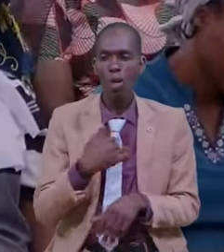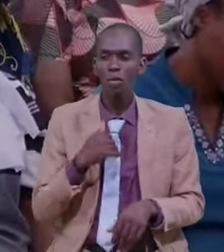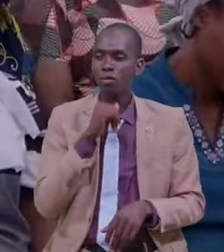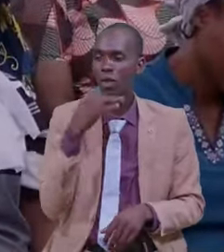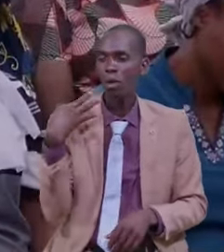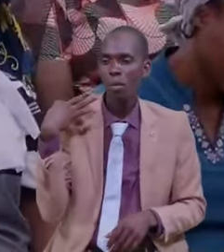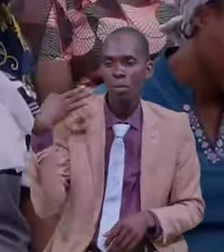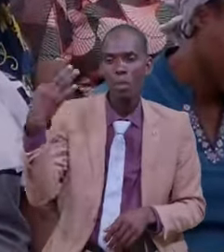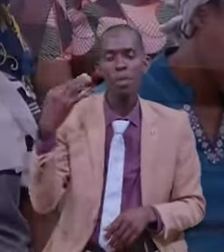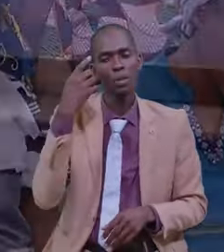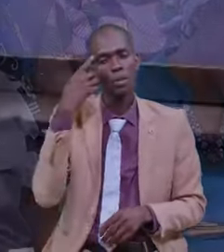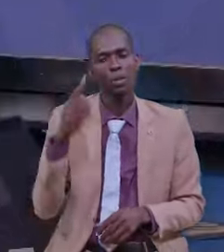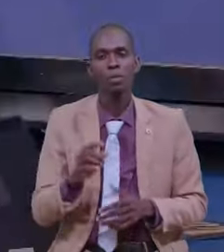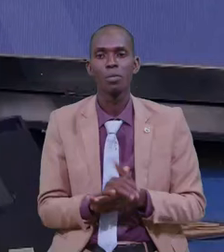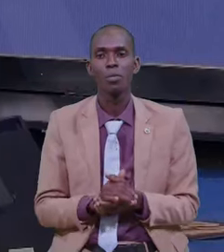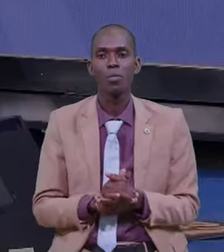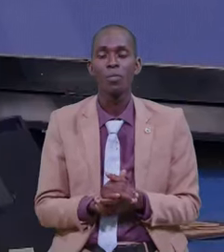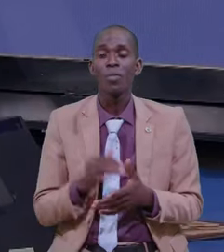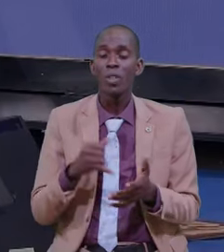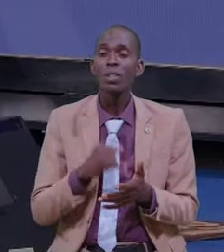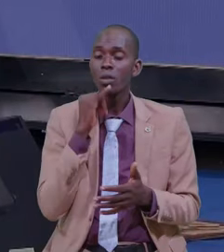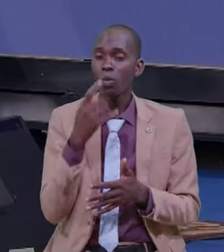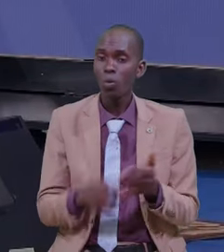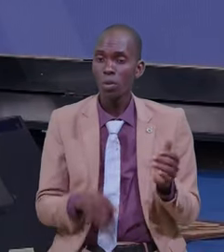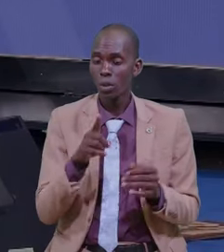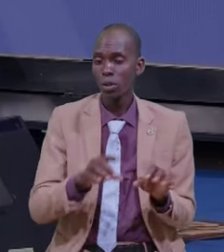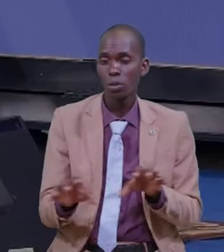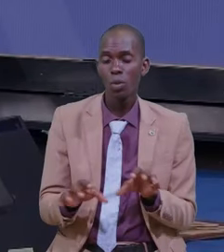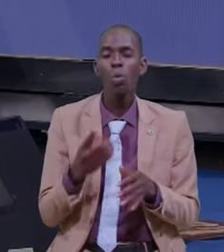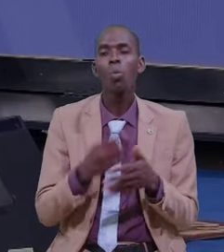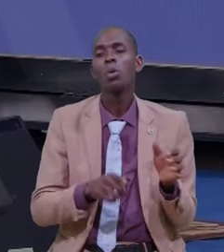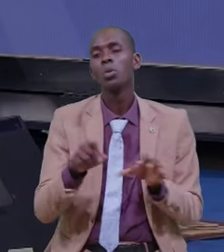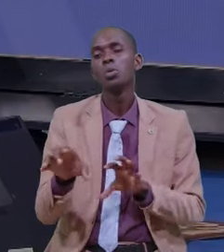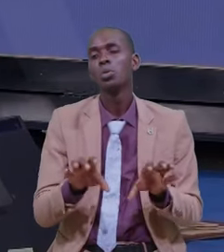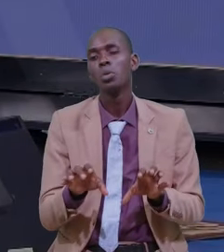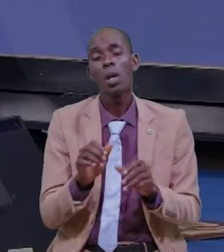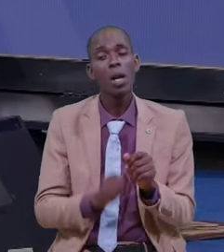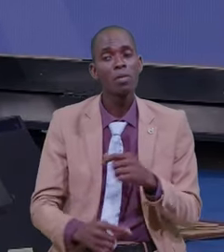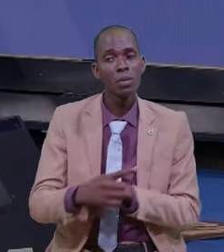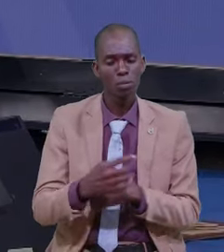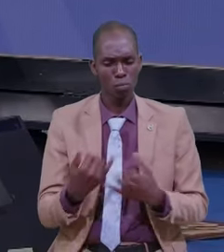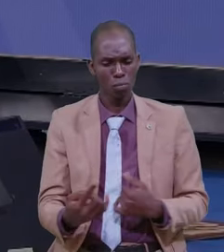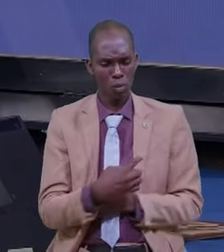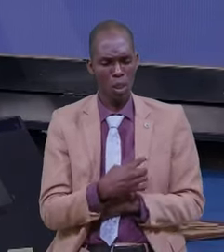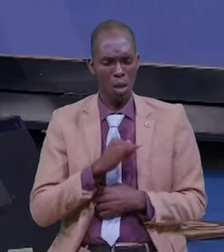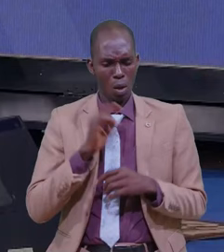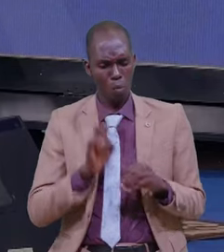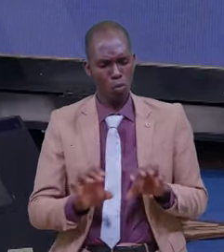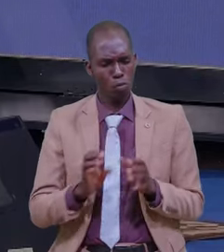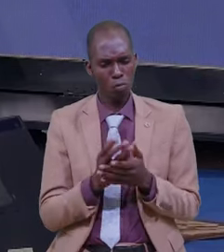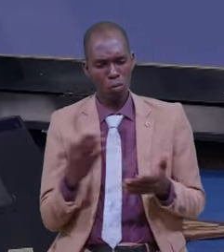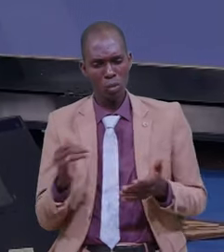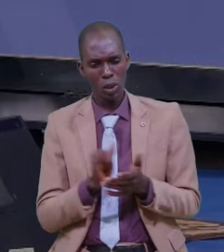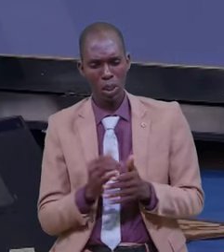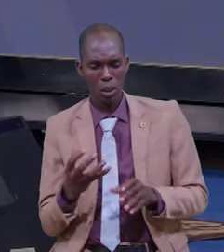have an interview. It's what he does. It's what he does. What do? Every day, today, I must do something that gets me